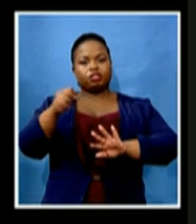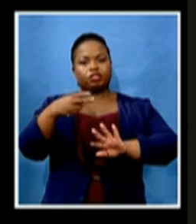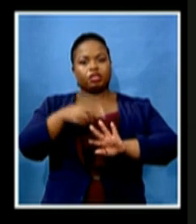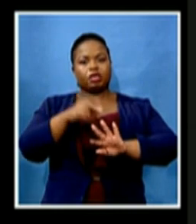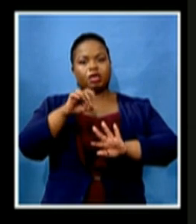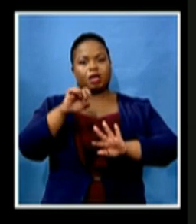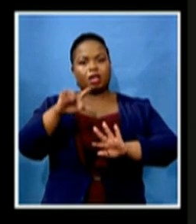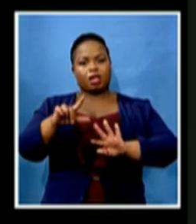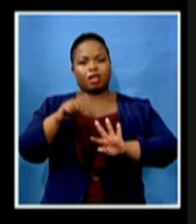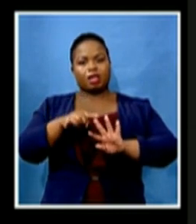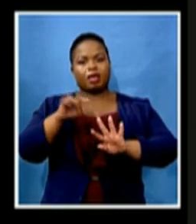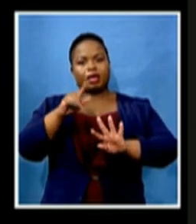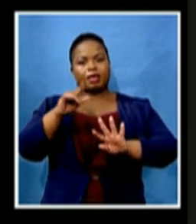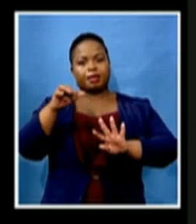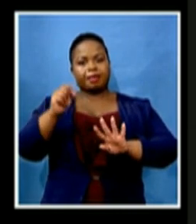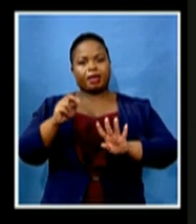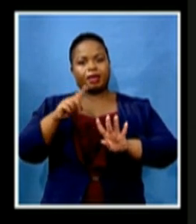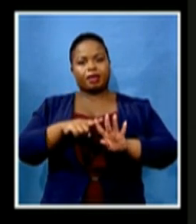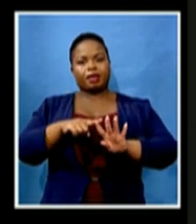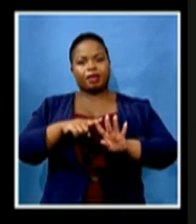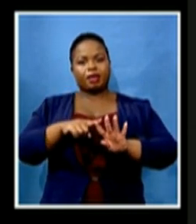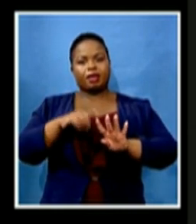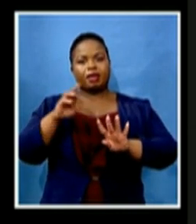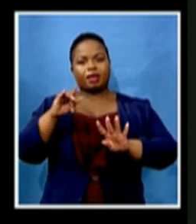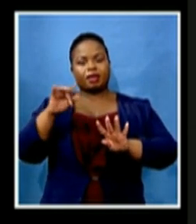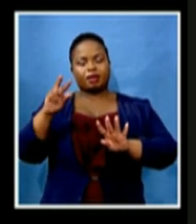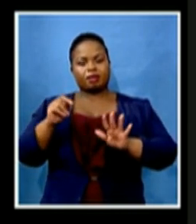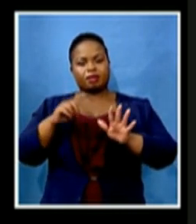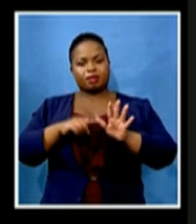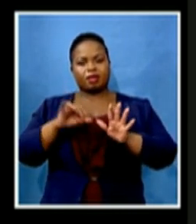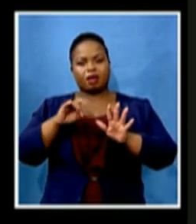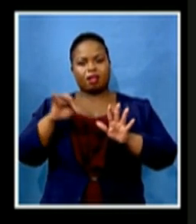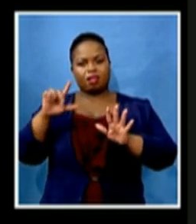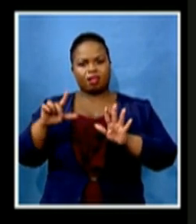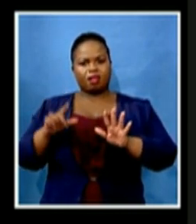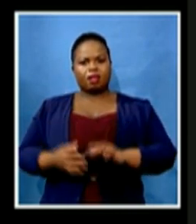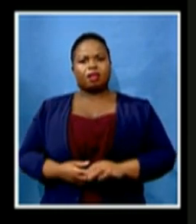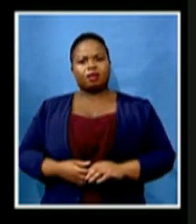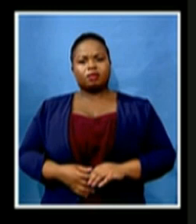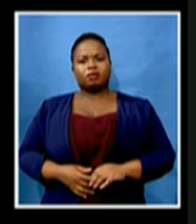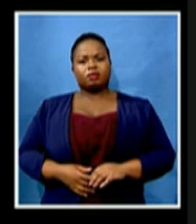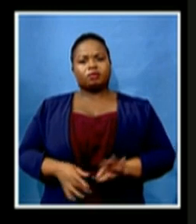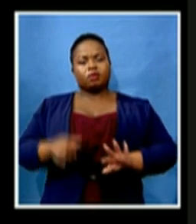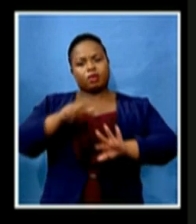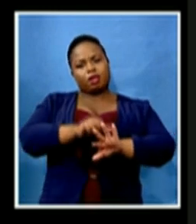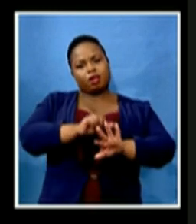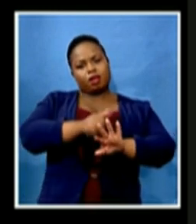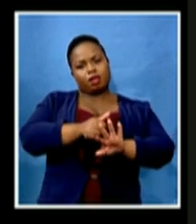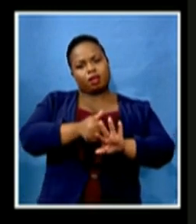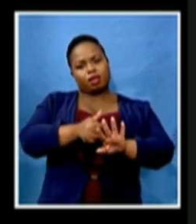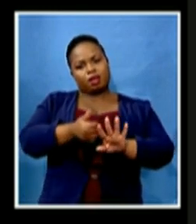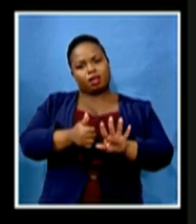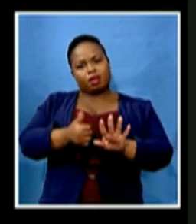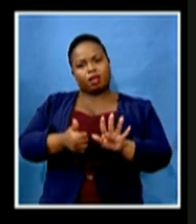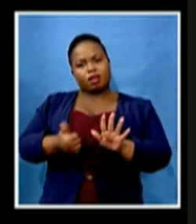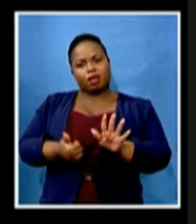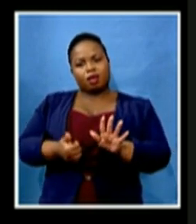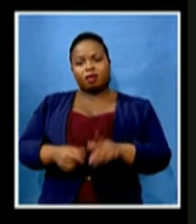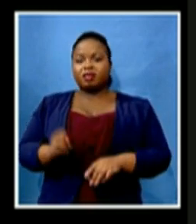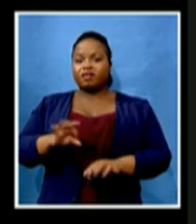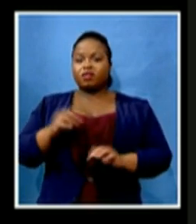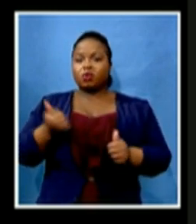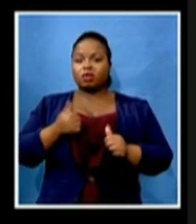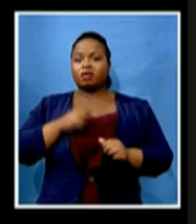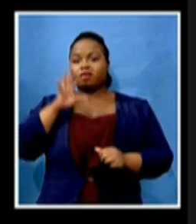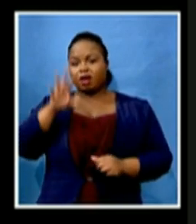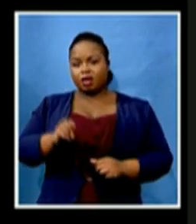the person before you has asked their questions, you can go ahead. And if you have asked your question, please do lower your hand so that we know that